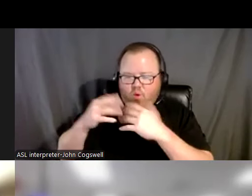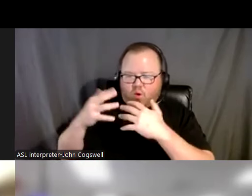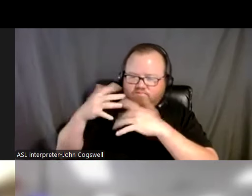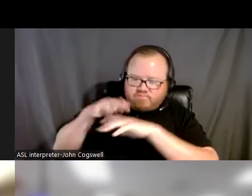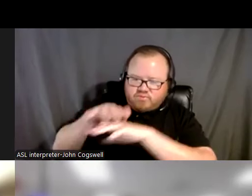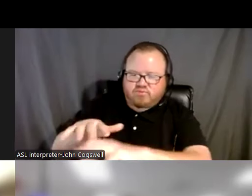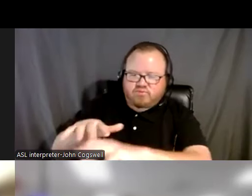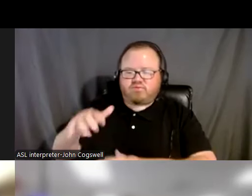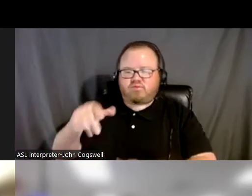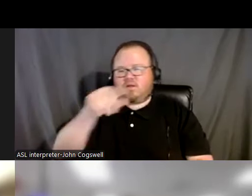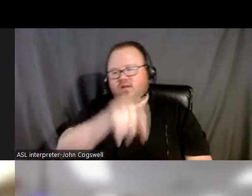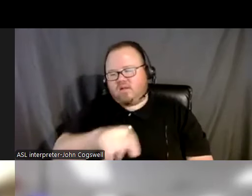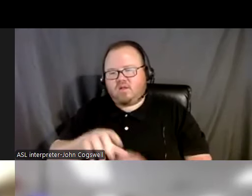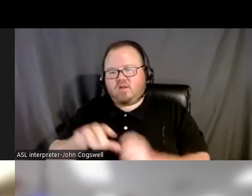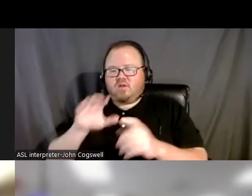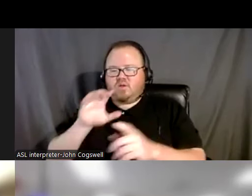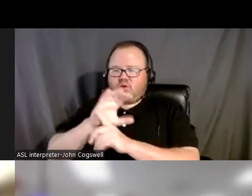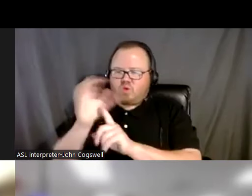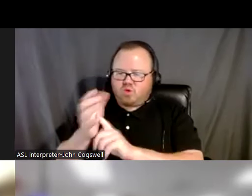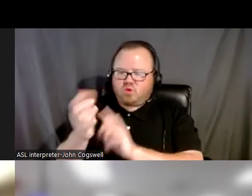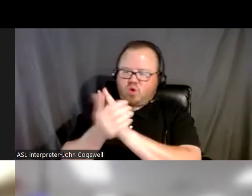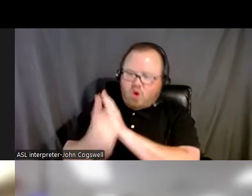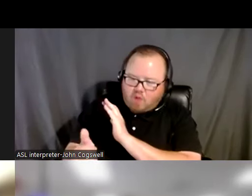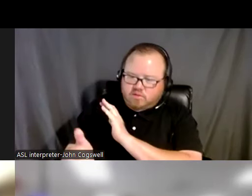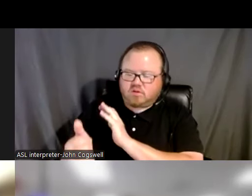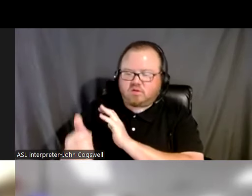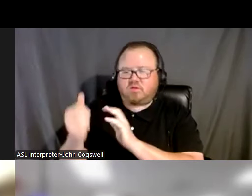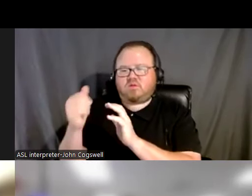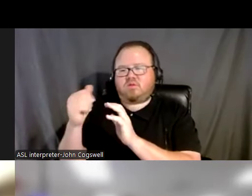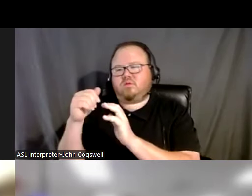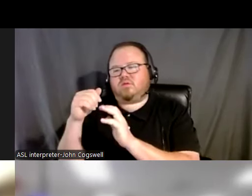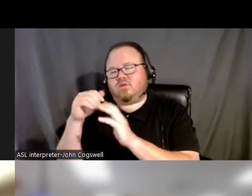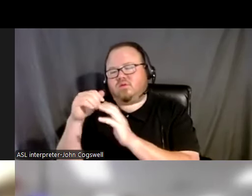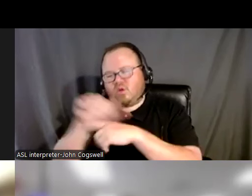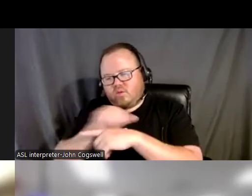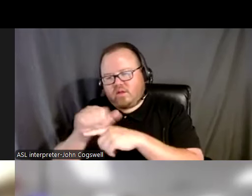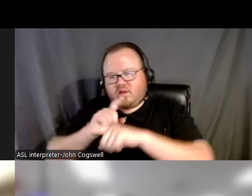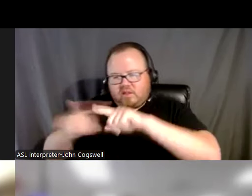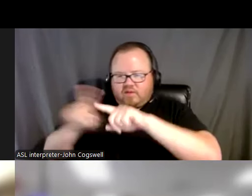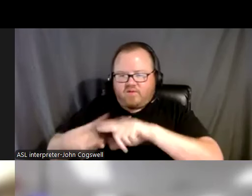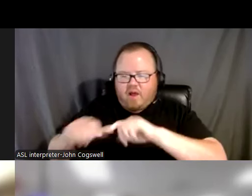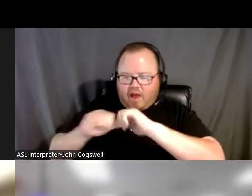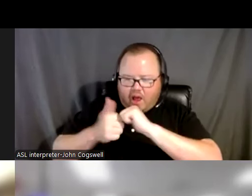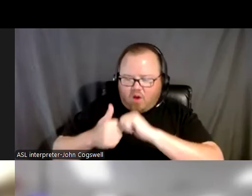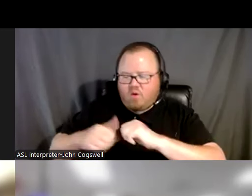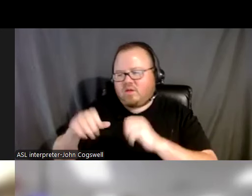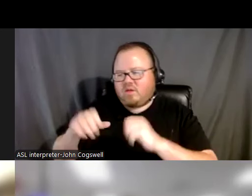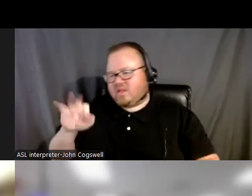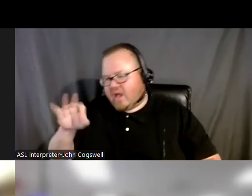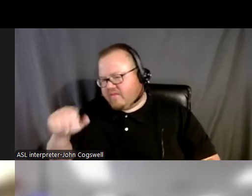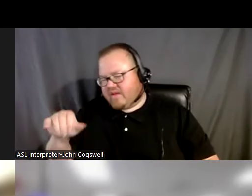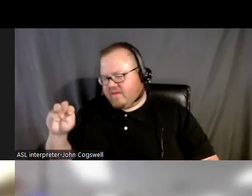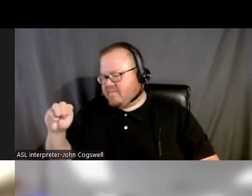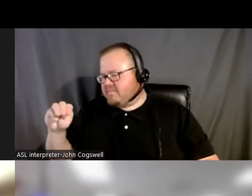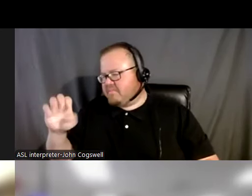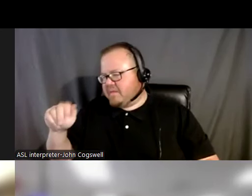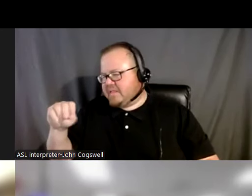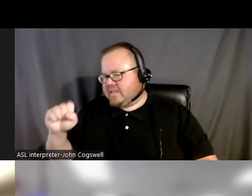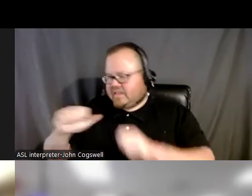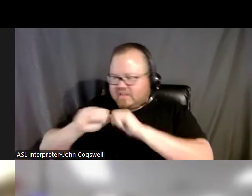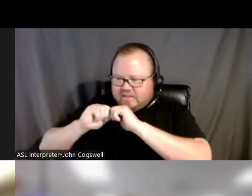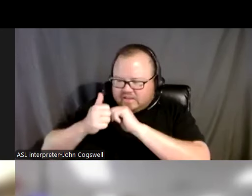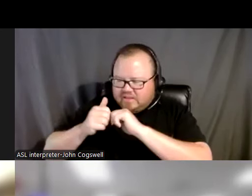the cultural competency trainings, just general trainings about mean safety and how to have a conversation about this. All